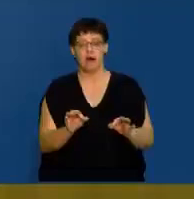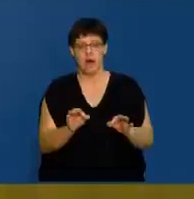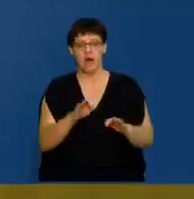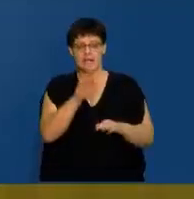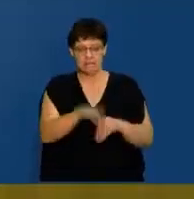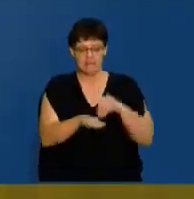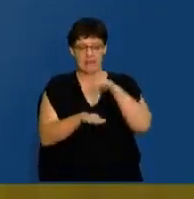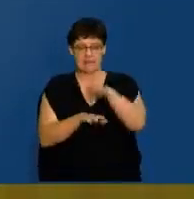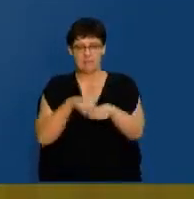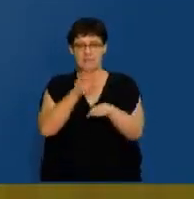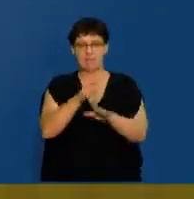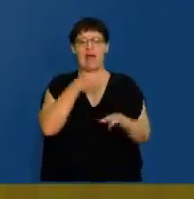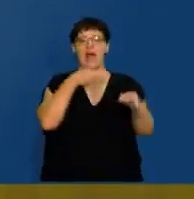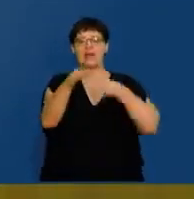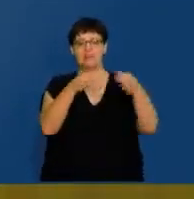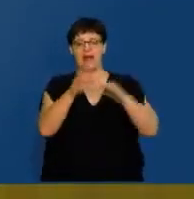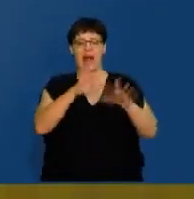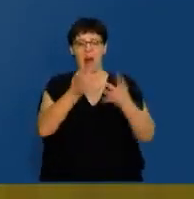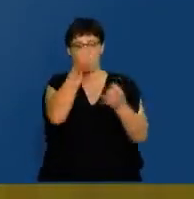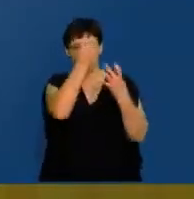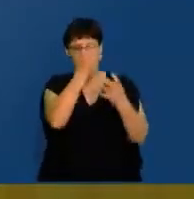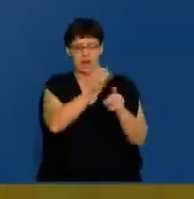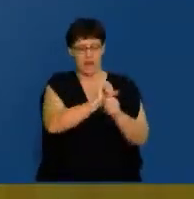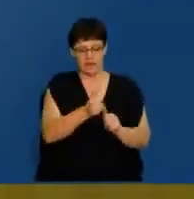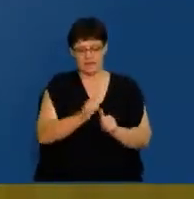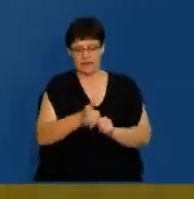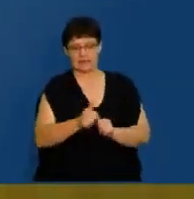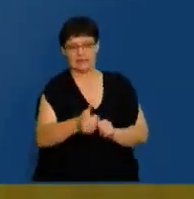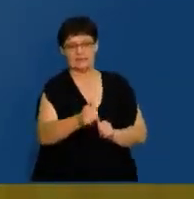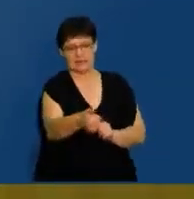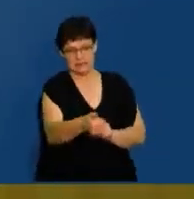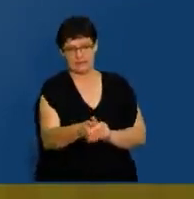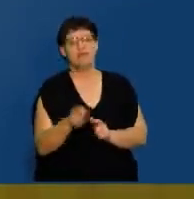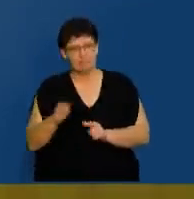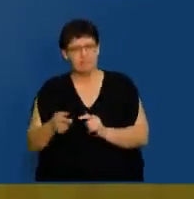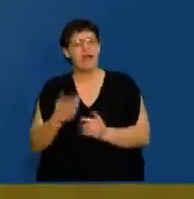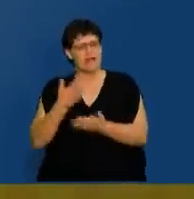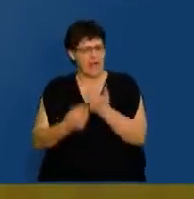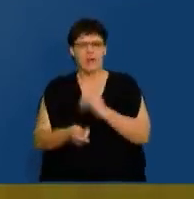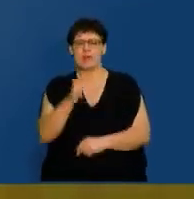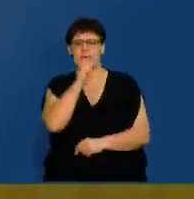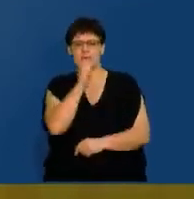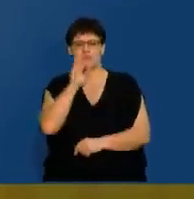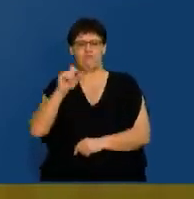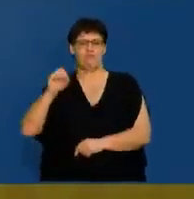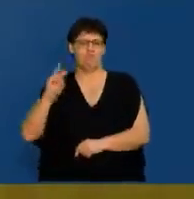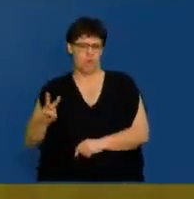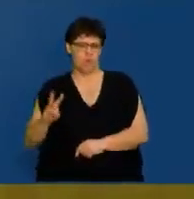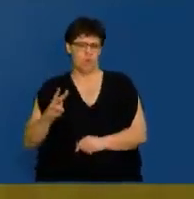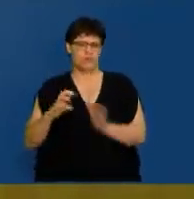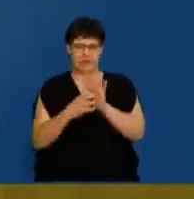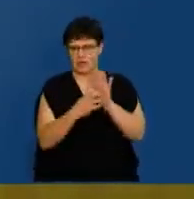that are indicating the flow of information. So you can use these flow diagrams, especially for processes